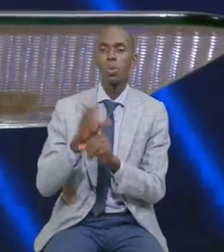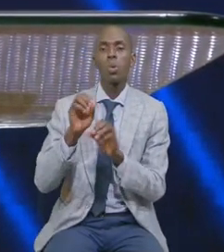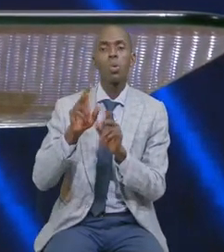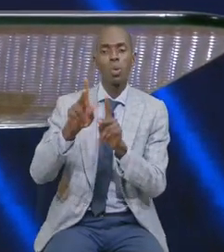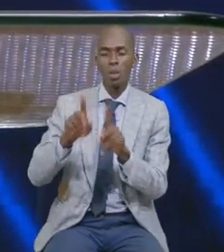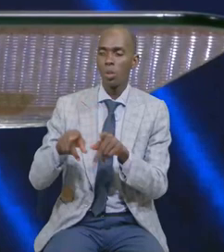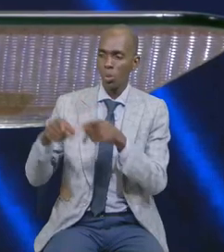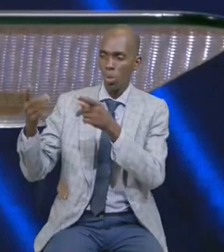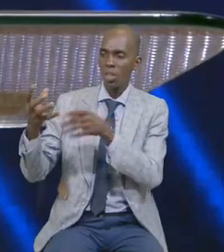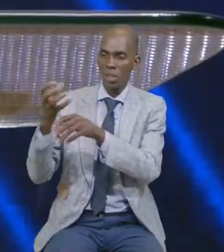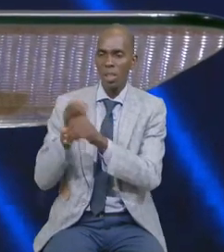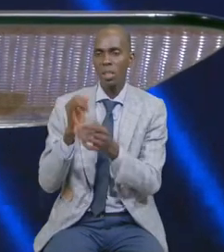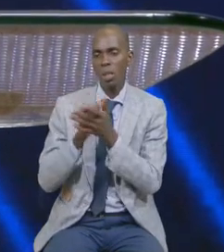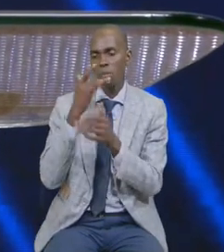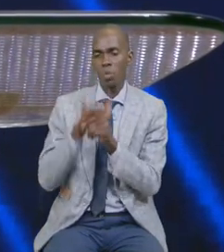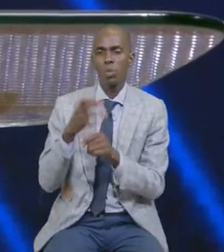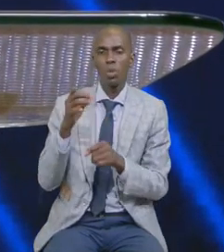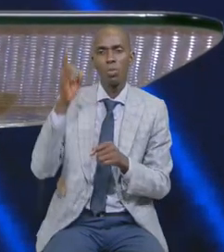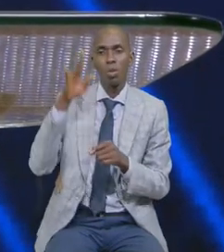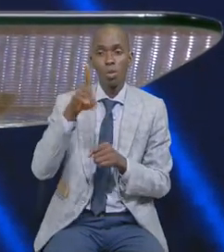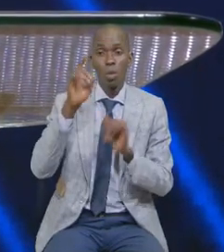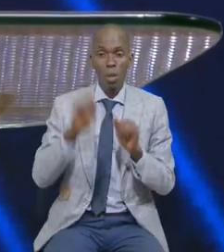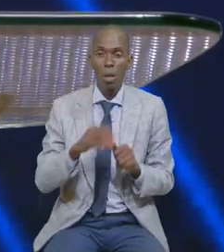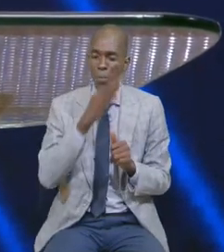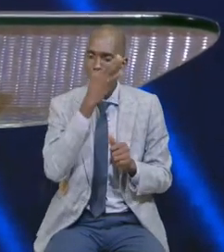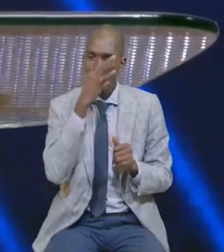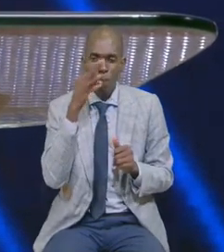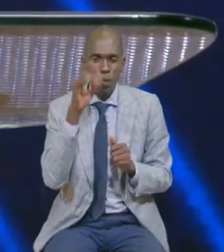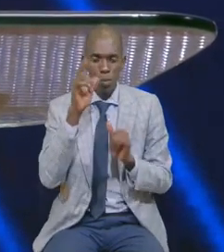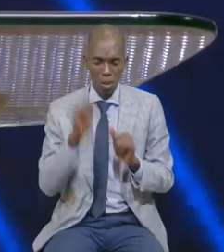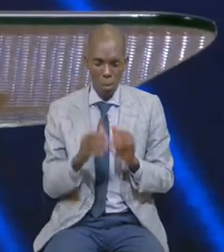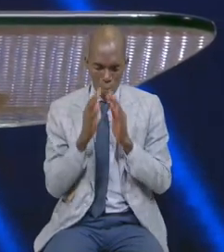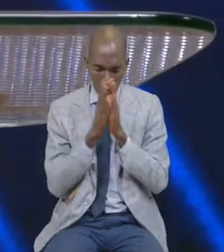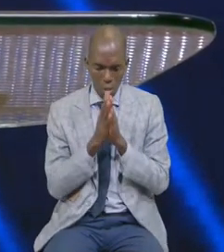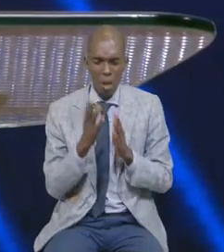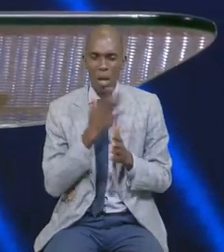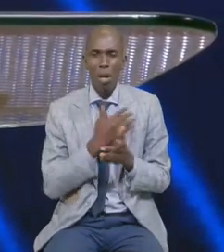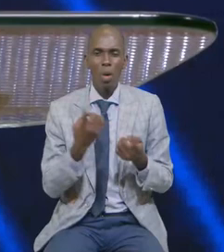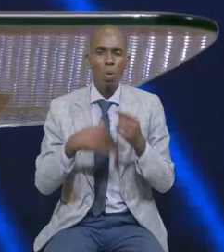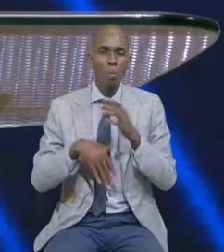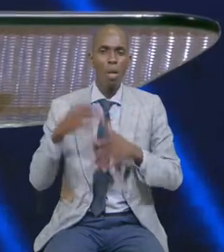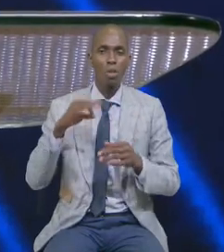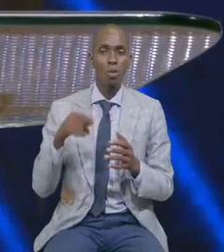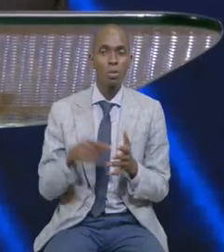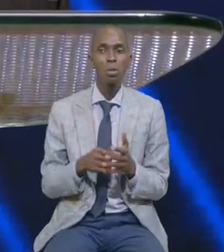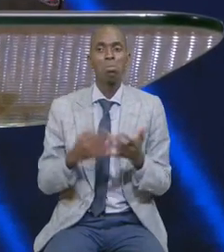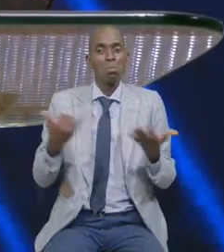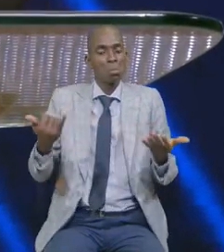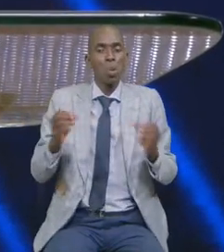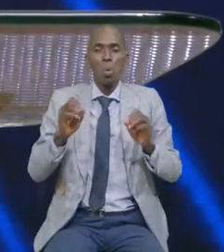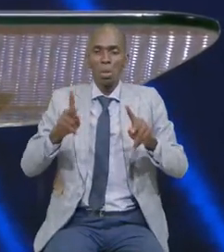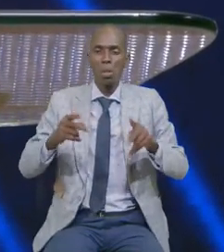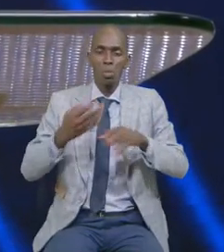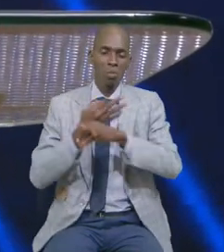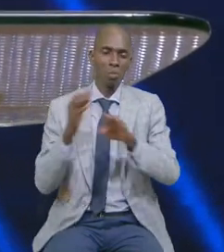the promises of God. You can fast. You can pray. And come out of this. Go and fast. Whatever number of